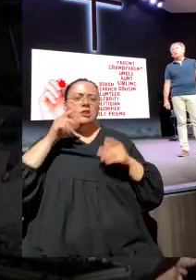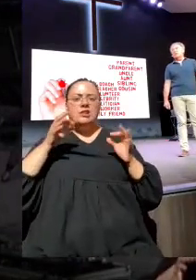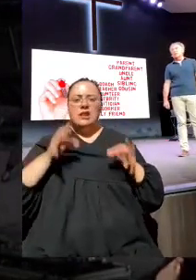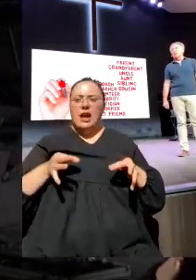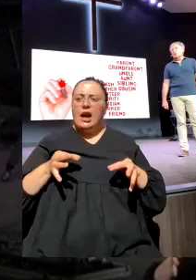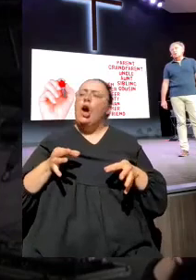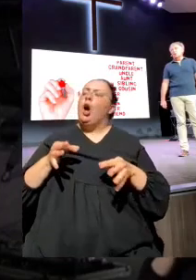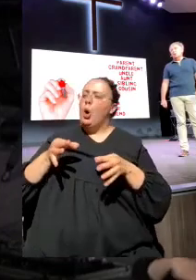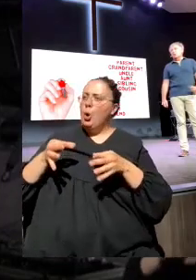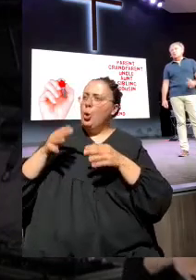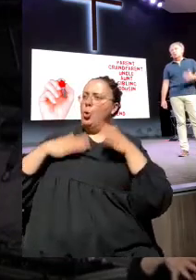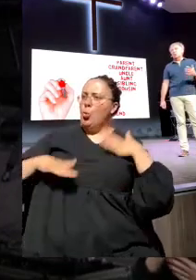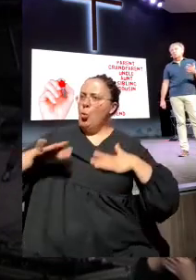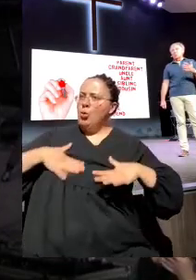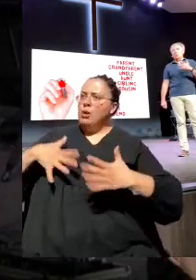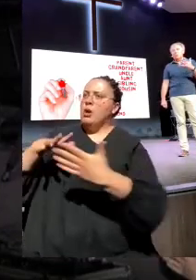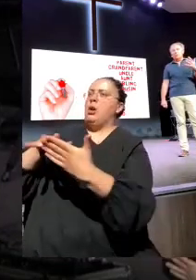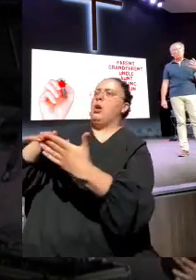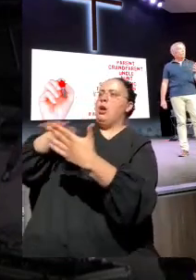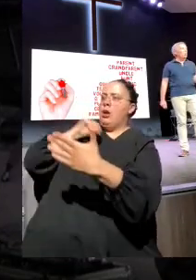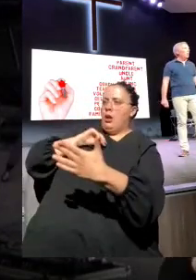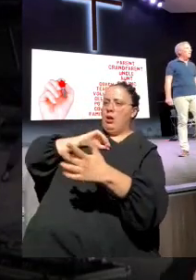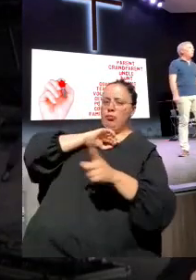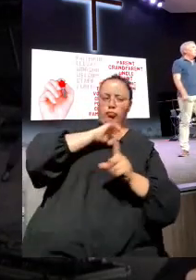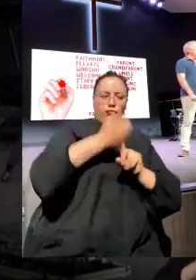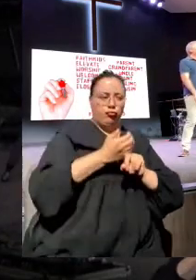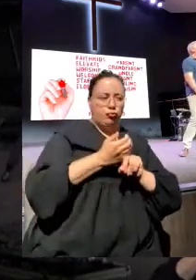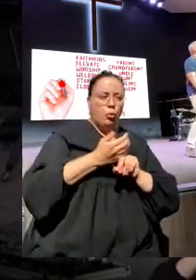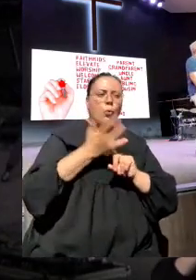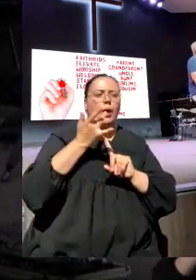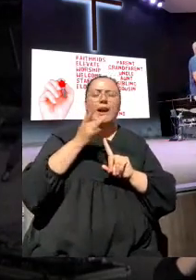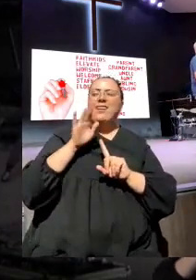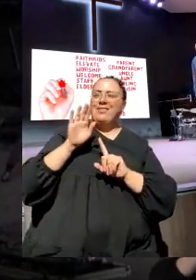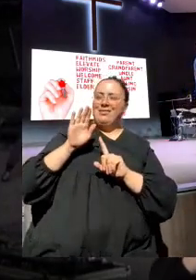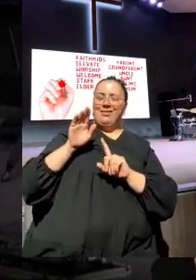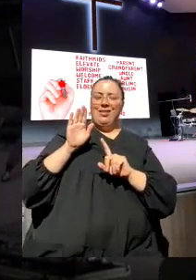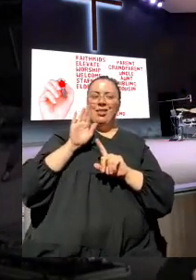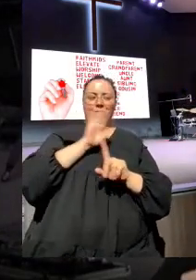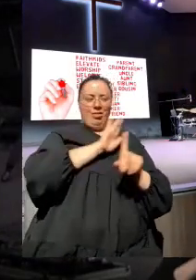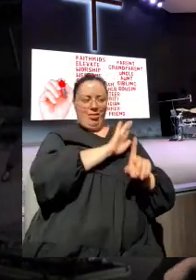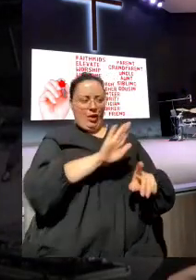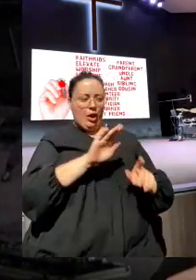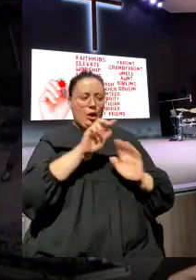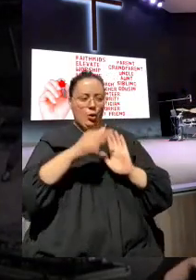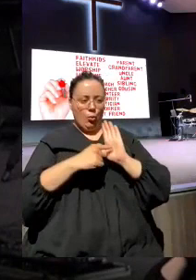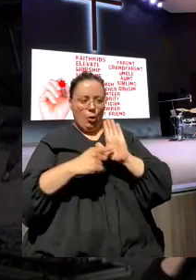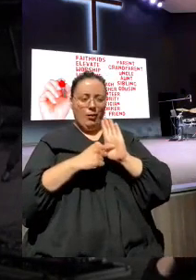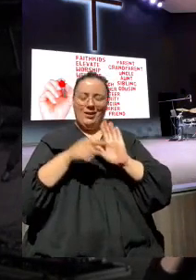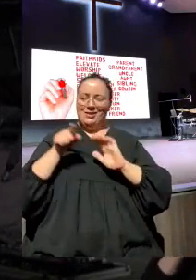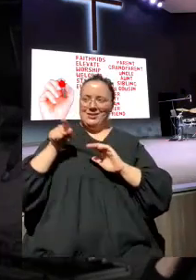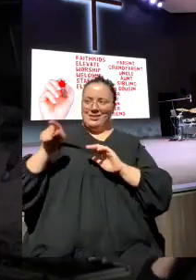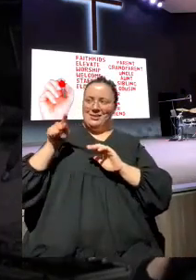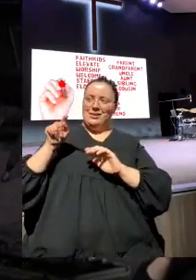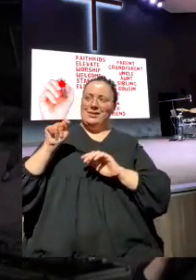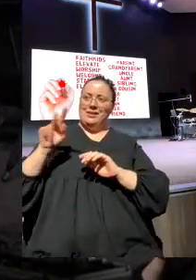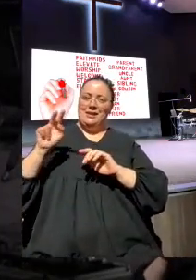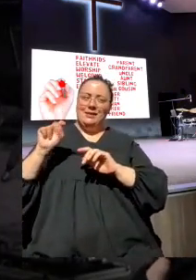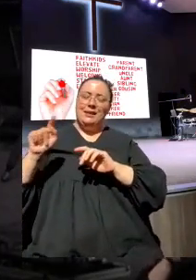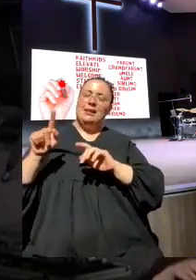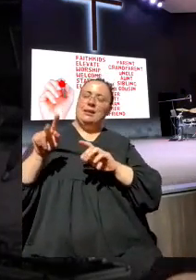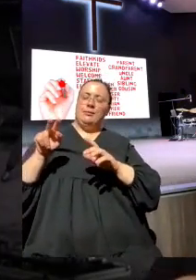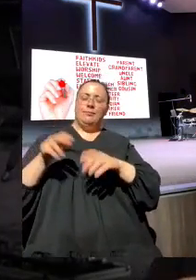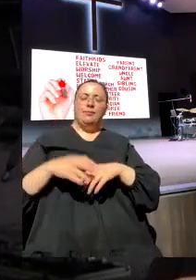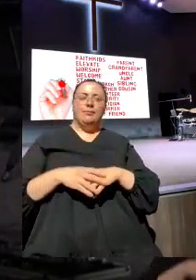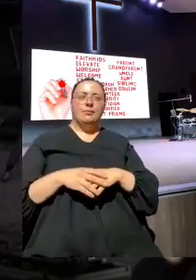are associated with us all become role models, but it goes even beyond that. When you think of church, people in Faith Kid are role models